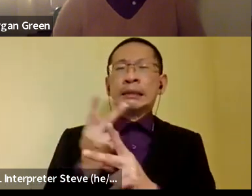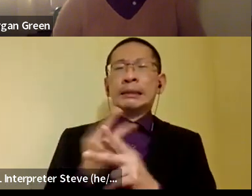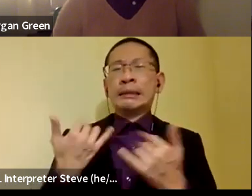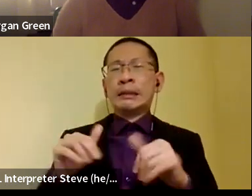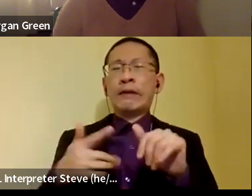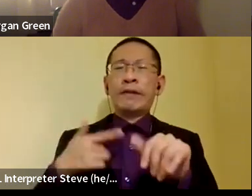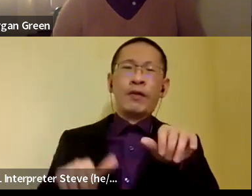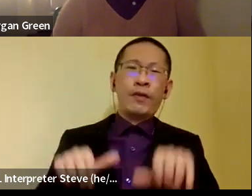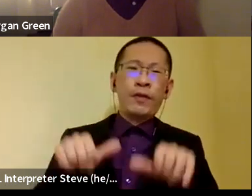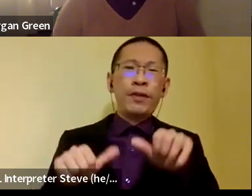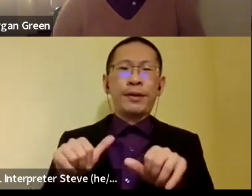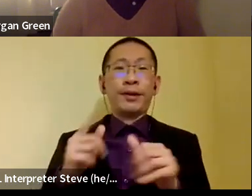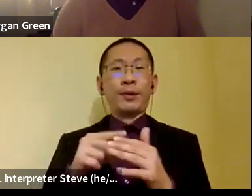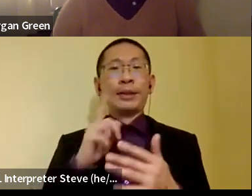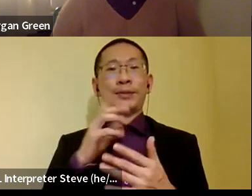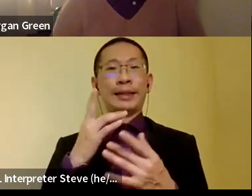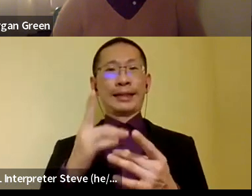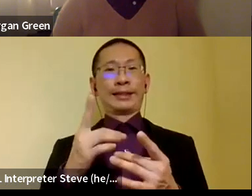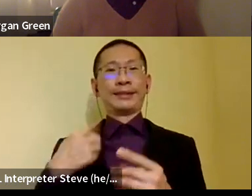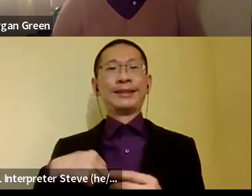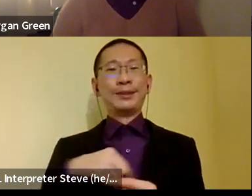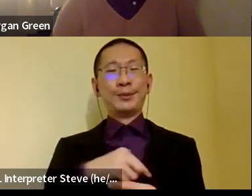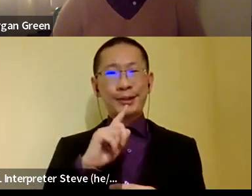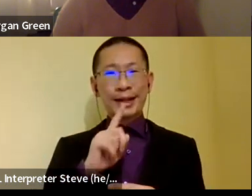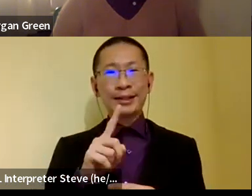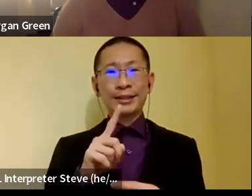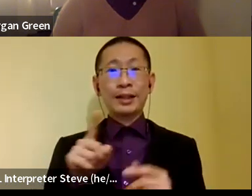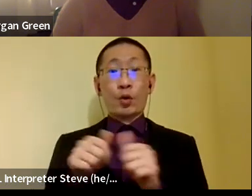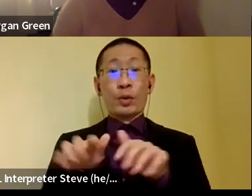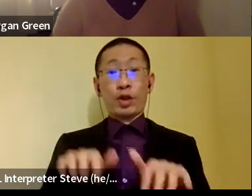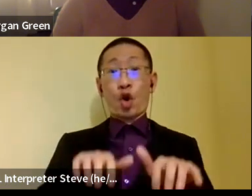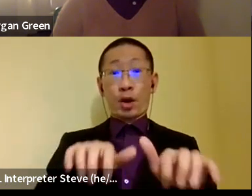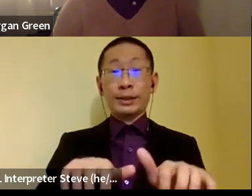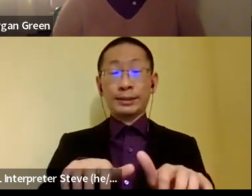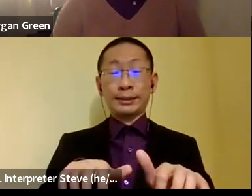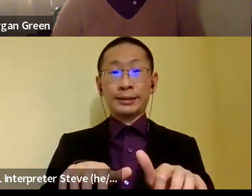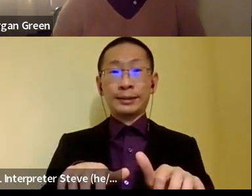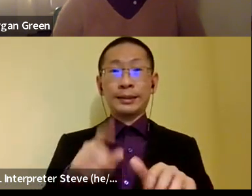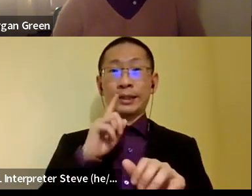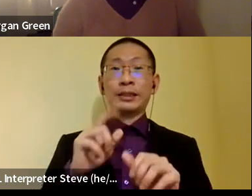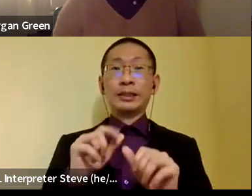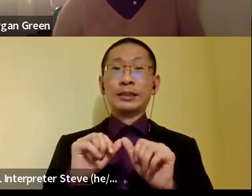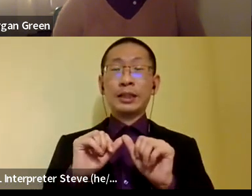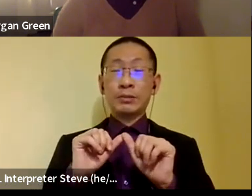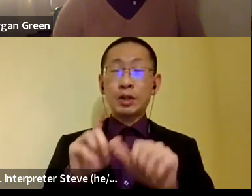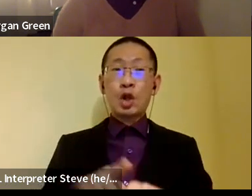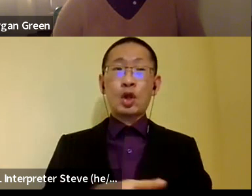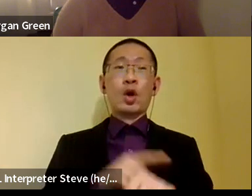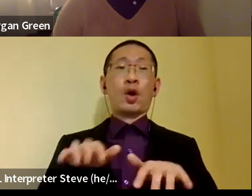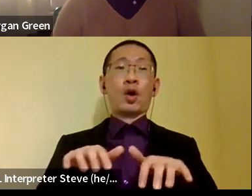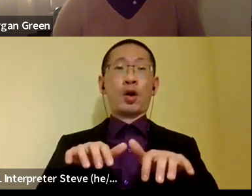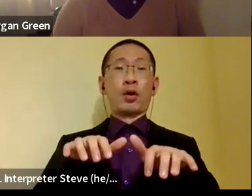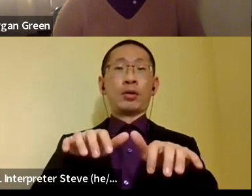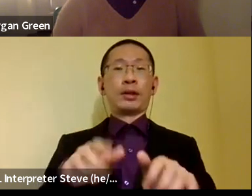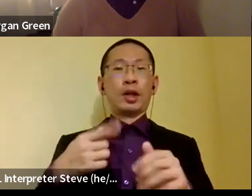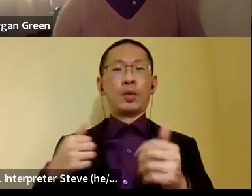I think what's so interesting is we're actually, as far as the audience is concerned, especially long-term audience, we're going back to a model because